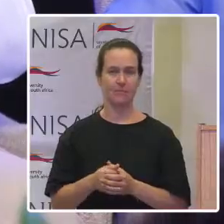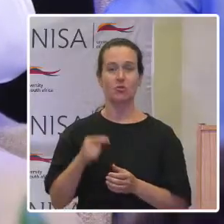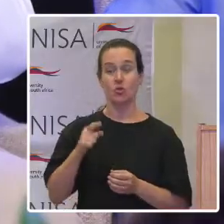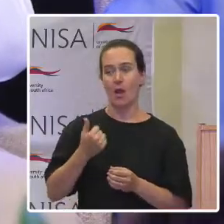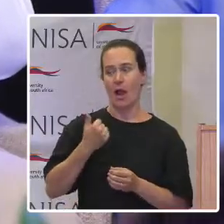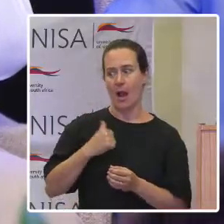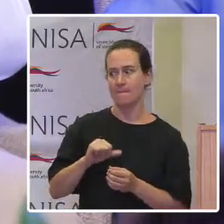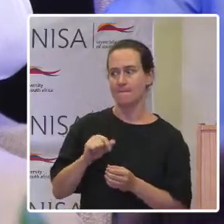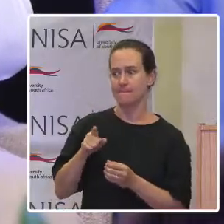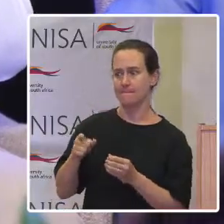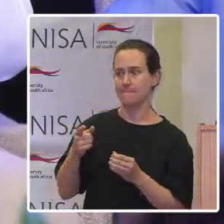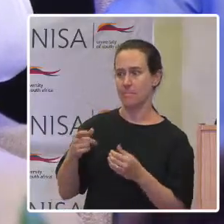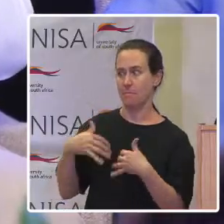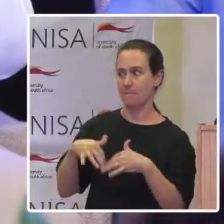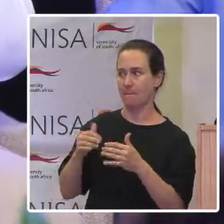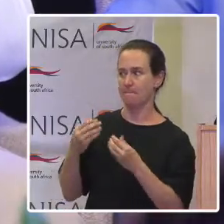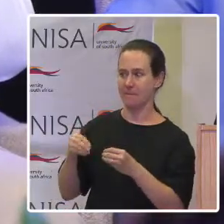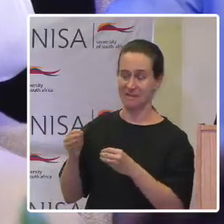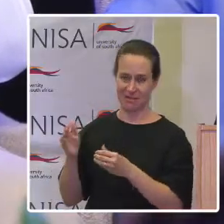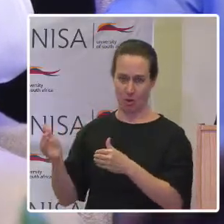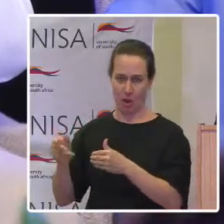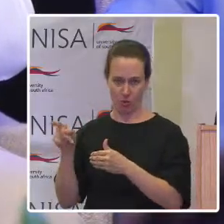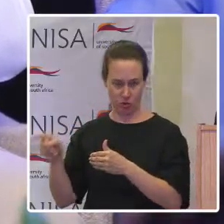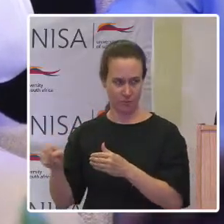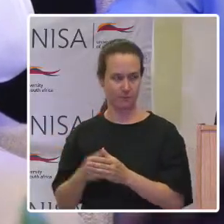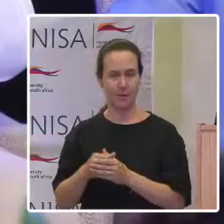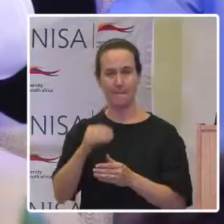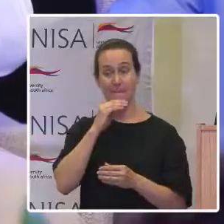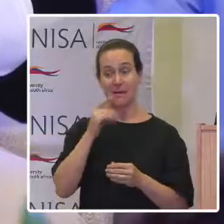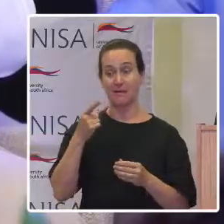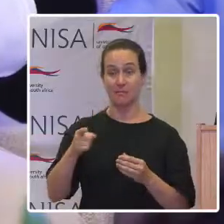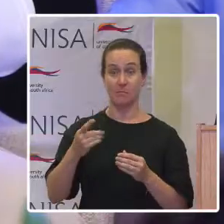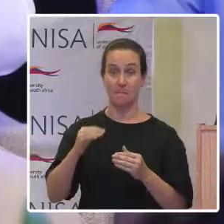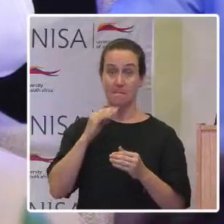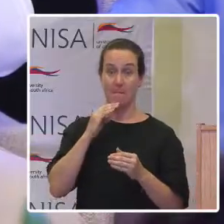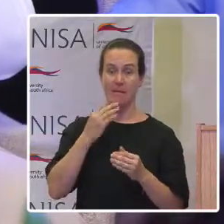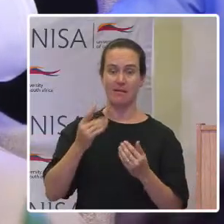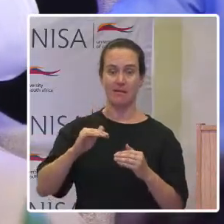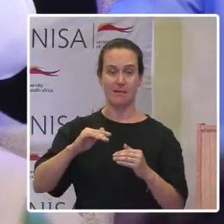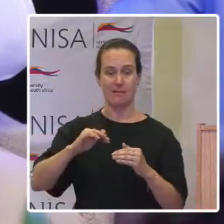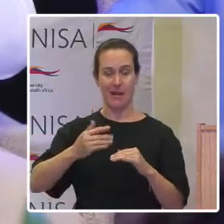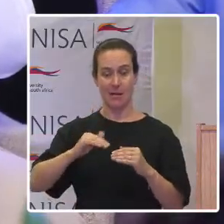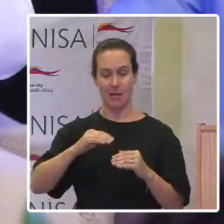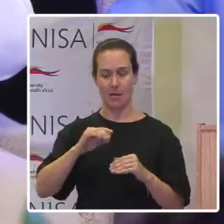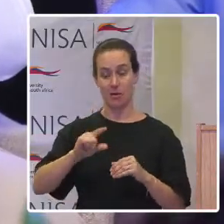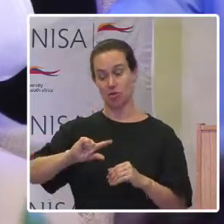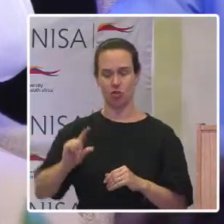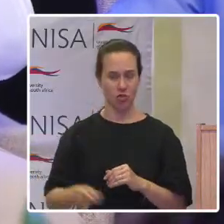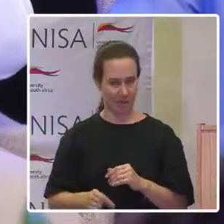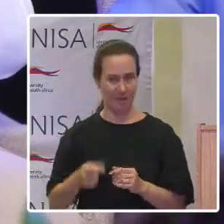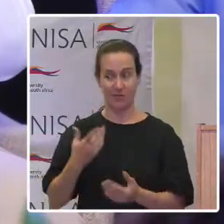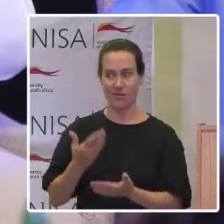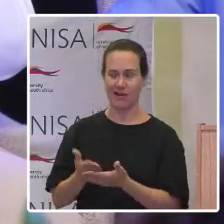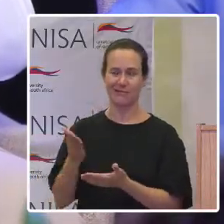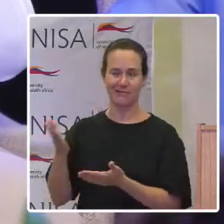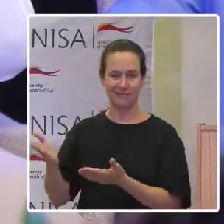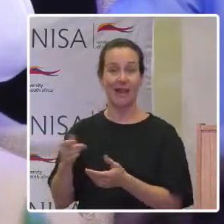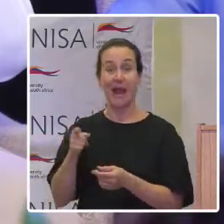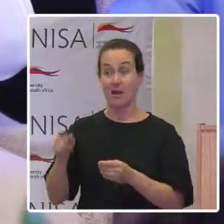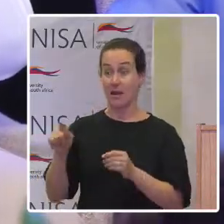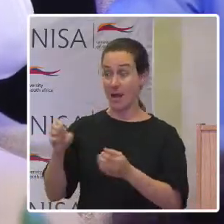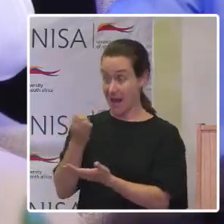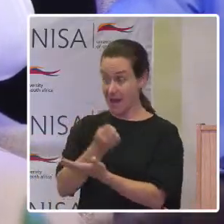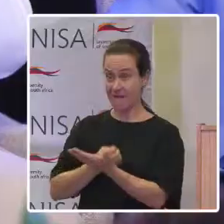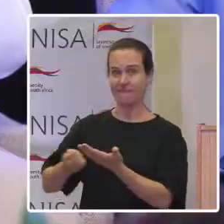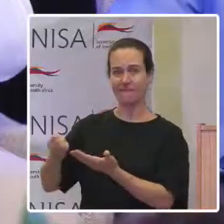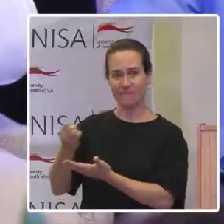be there. It's going to be less cost prohibitive to be there. And it's an enabling environment for